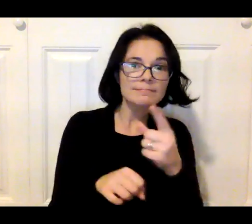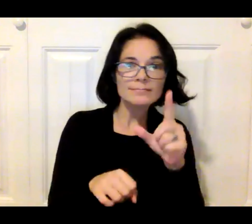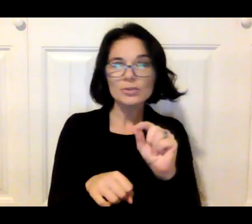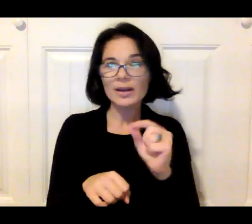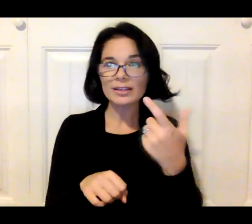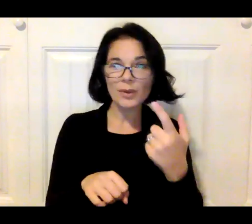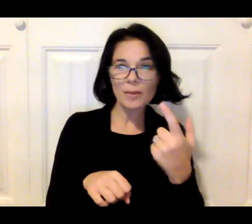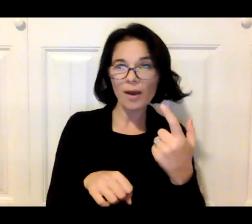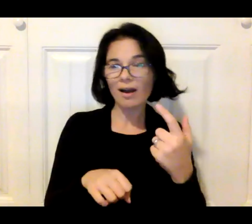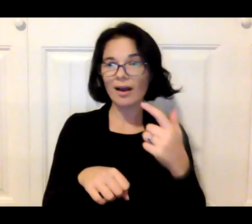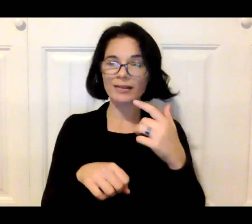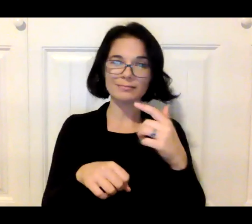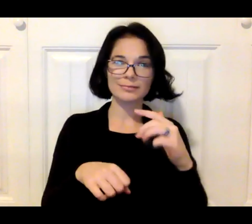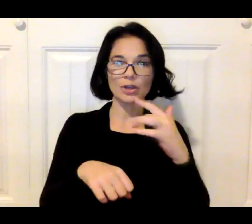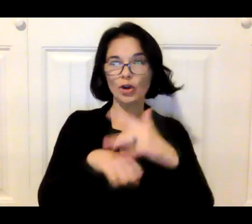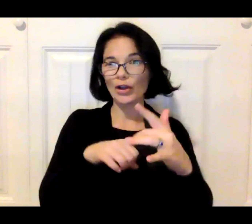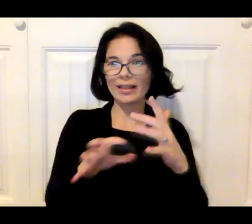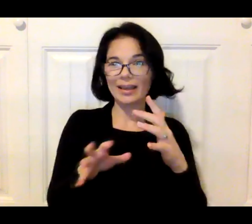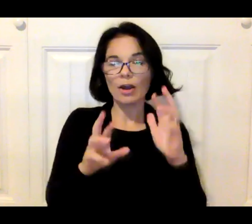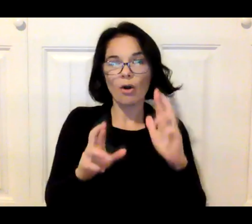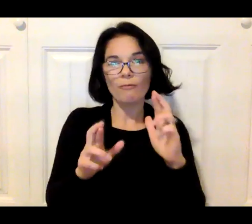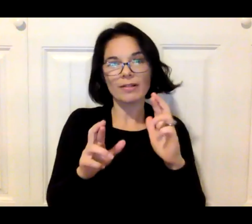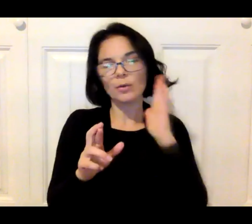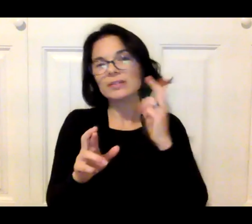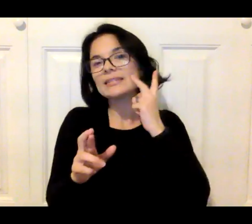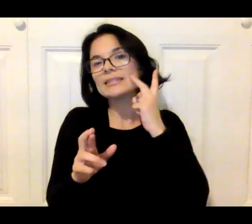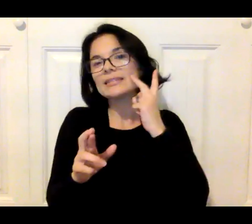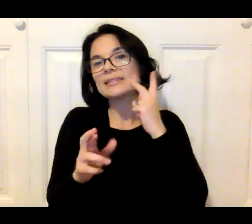2021. And I see there's another related question.